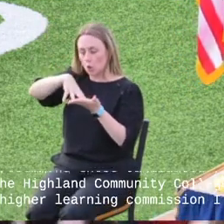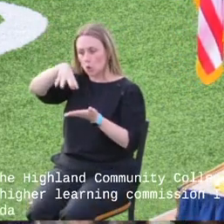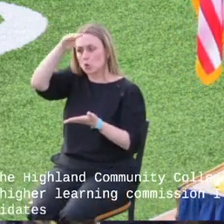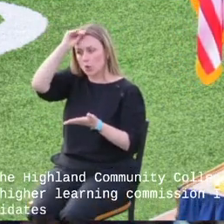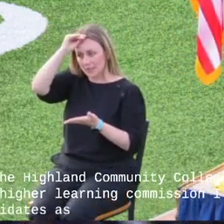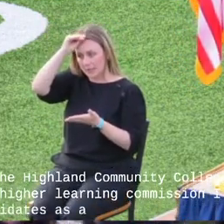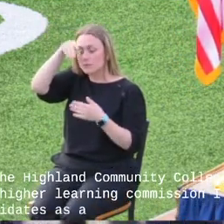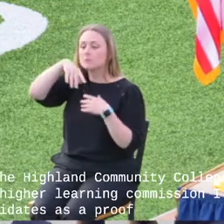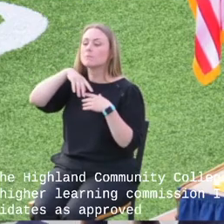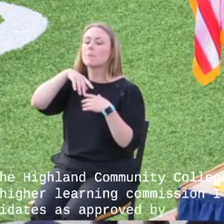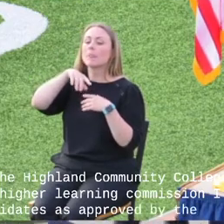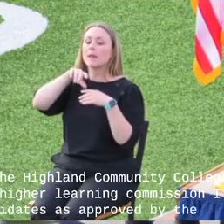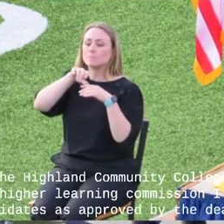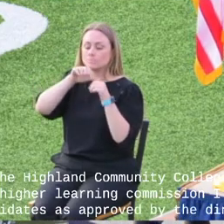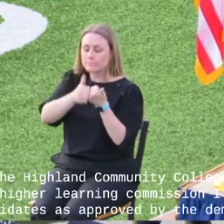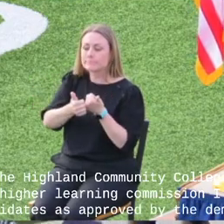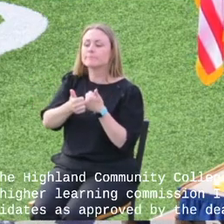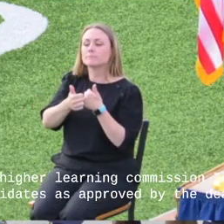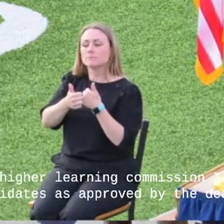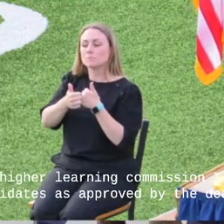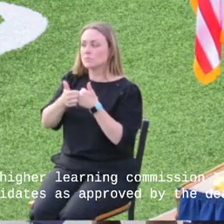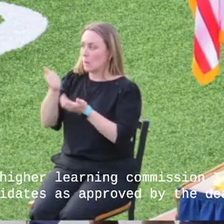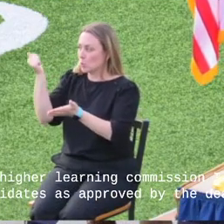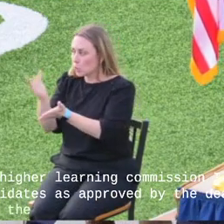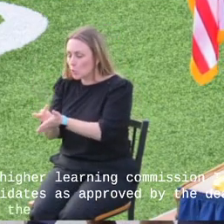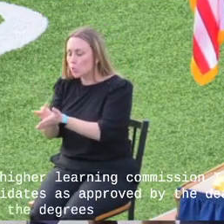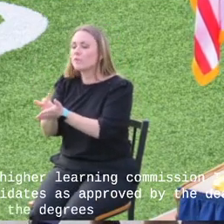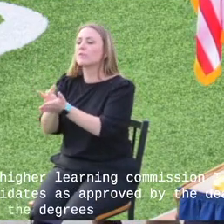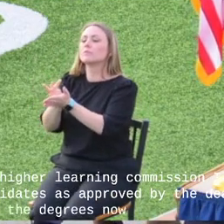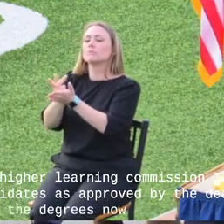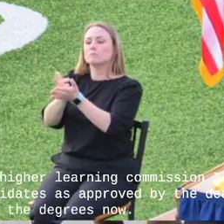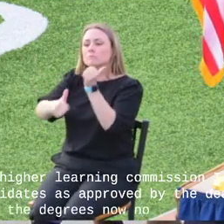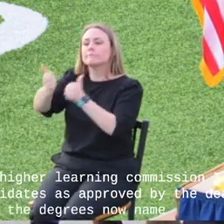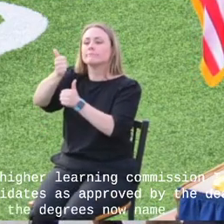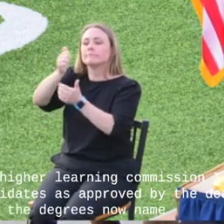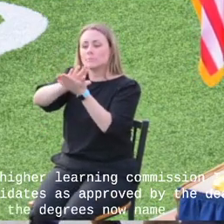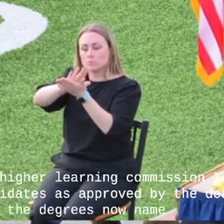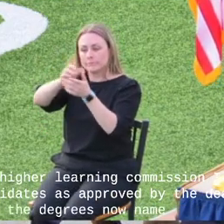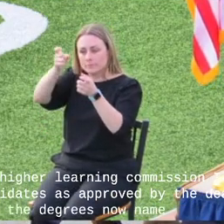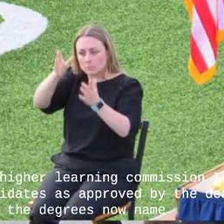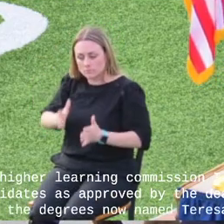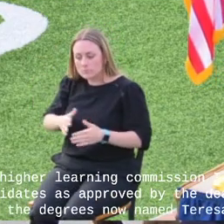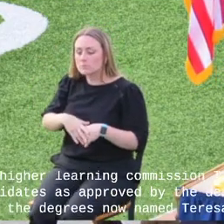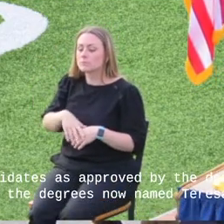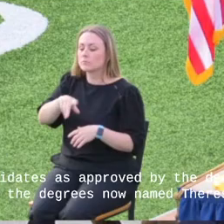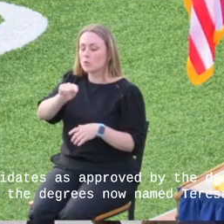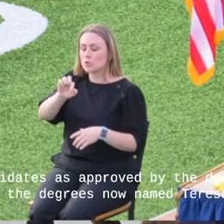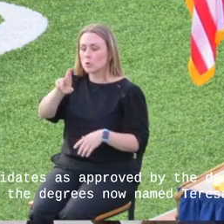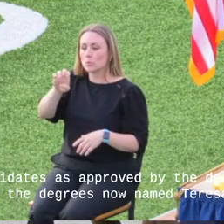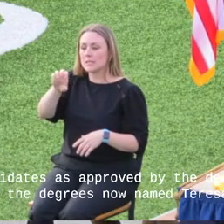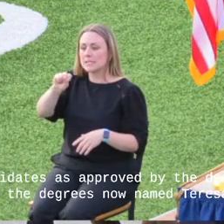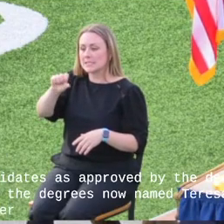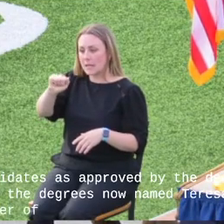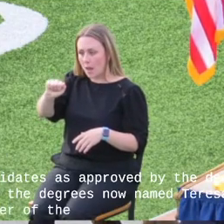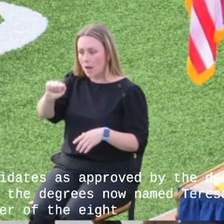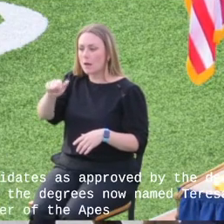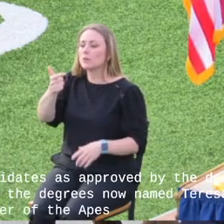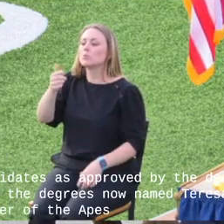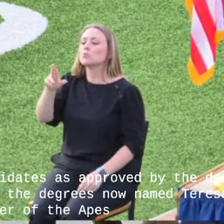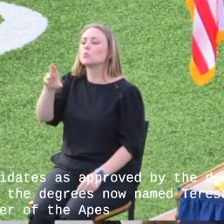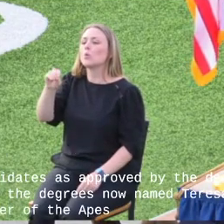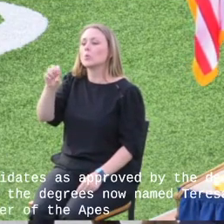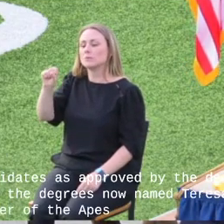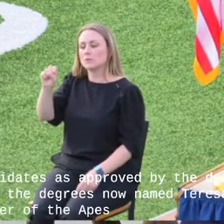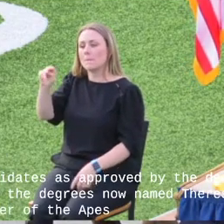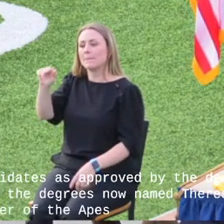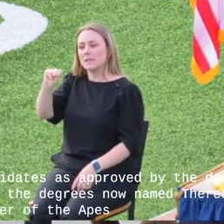candidates as approved by the Dean of Instruction for the degrees now named. Teresa Grossman, a member of the HCC